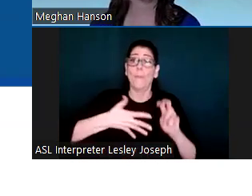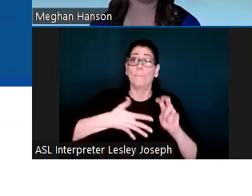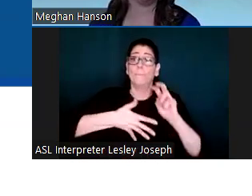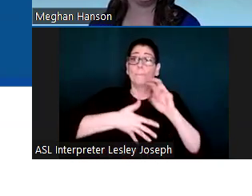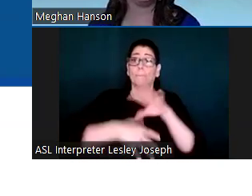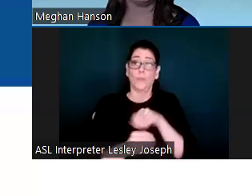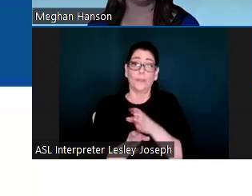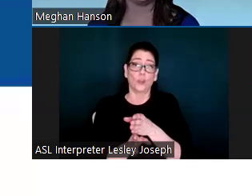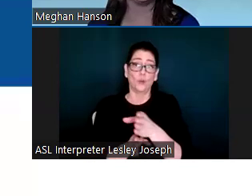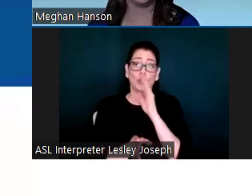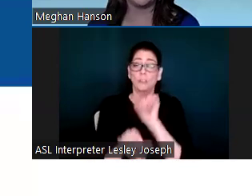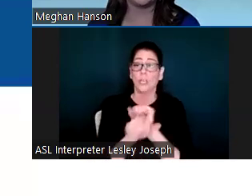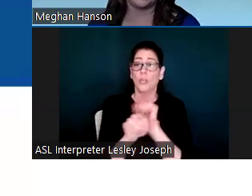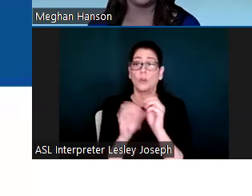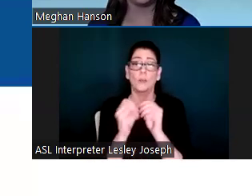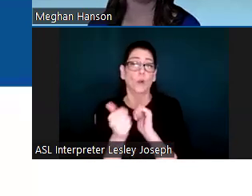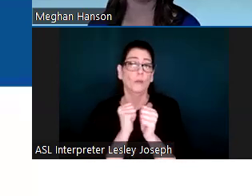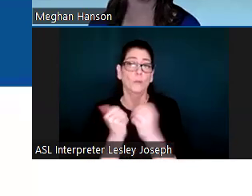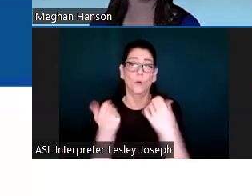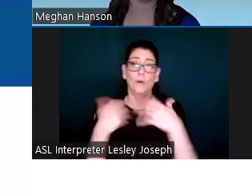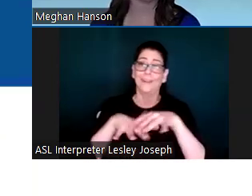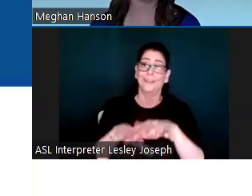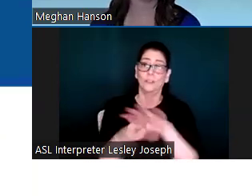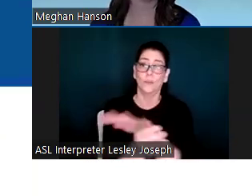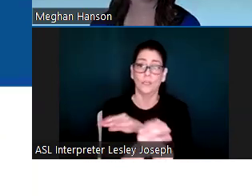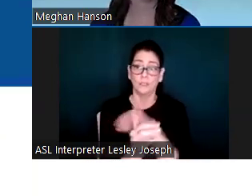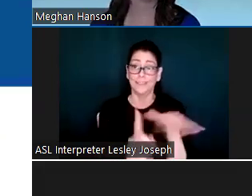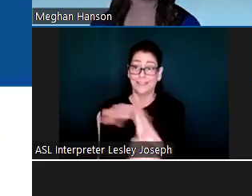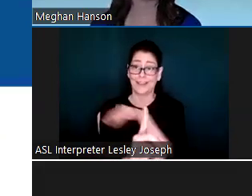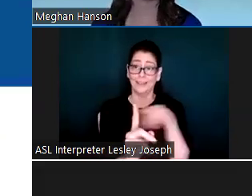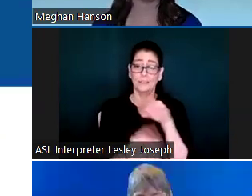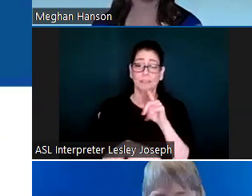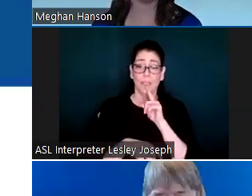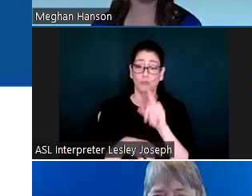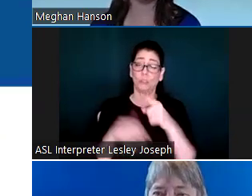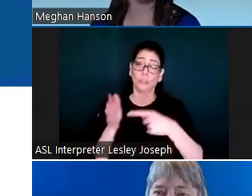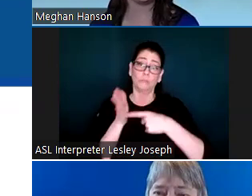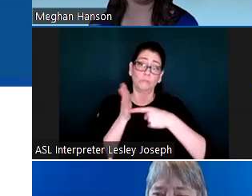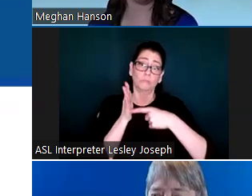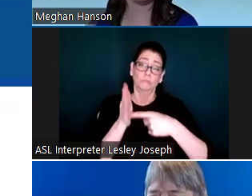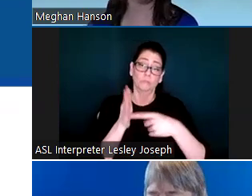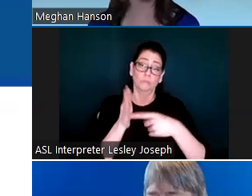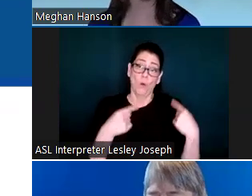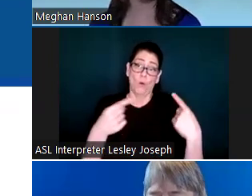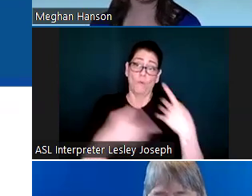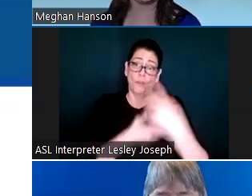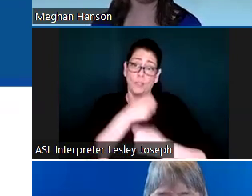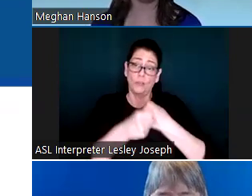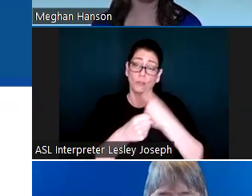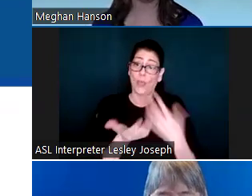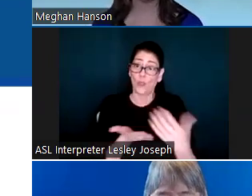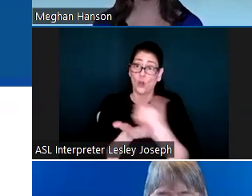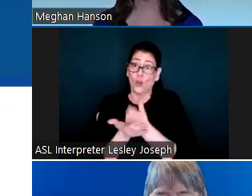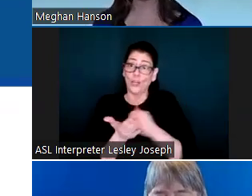work in competitive or more integrated settings has really demonstrated over the years that their earnings are going